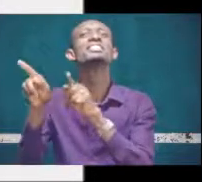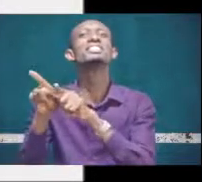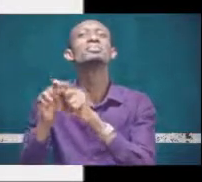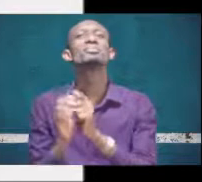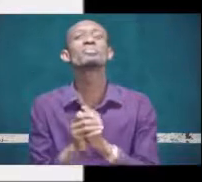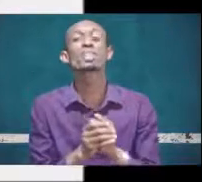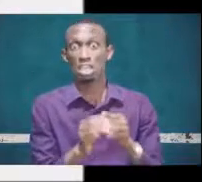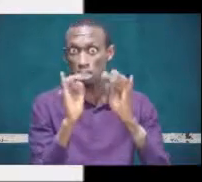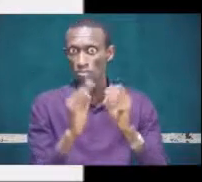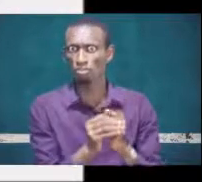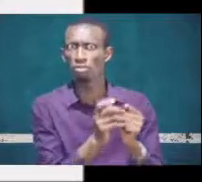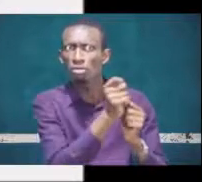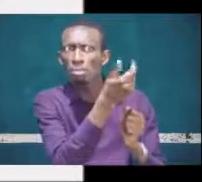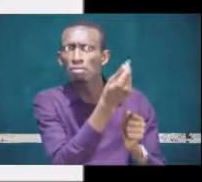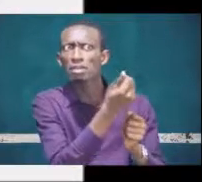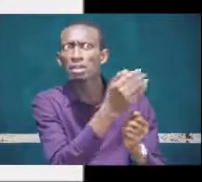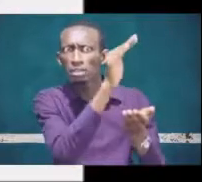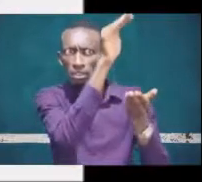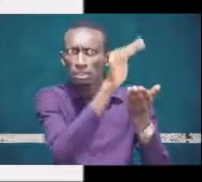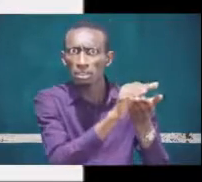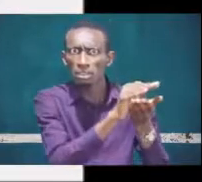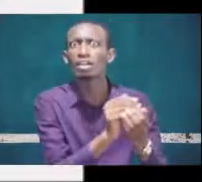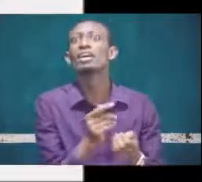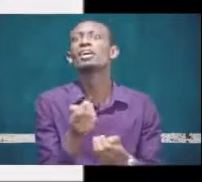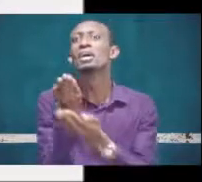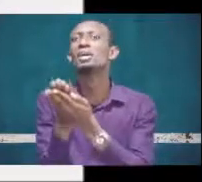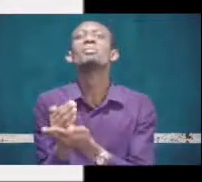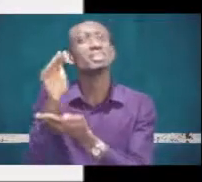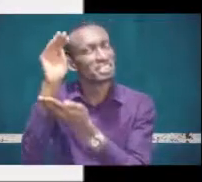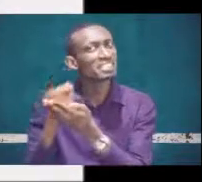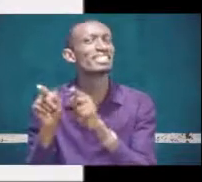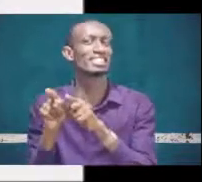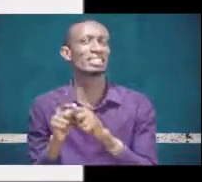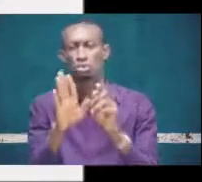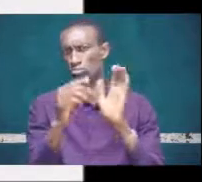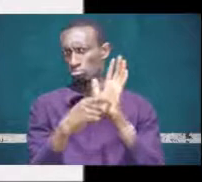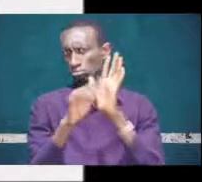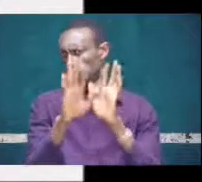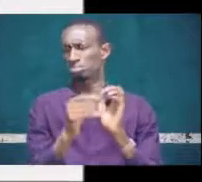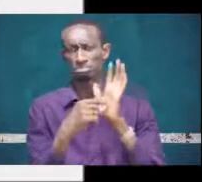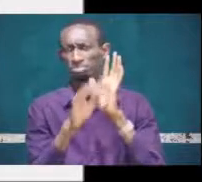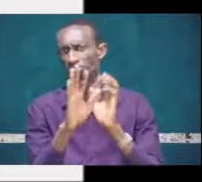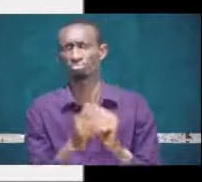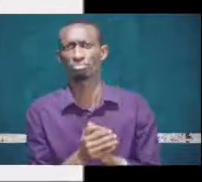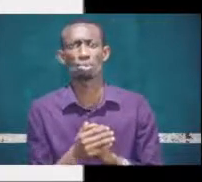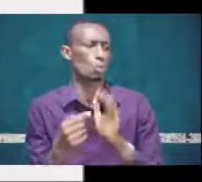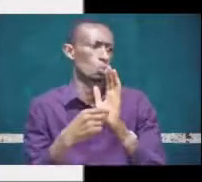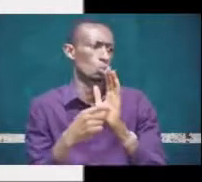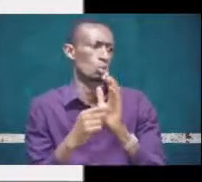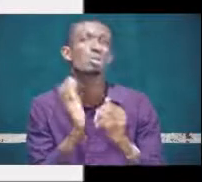falls, quantity demanded falls. Quantity demanded falls. So we have examples of given goods like